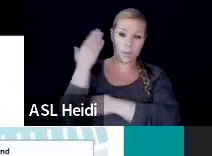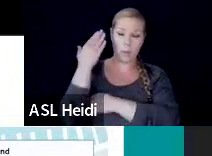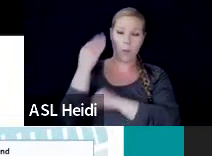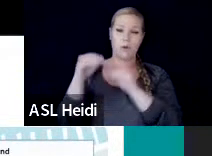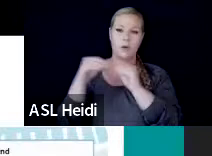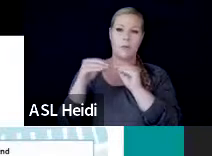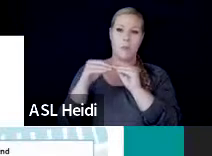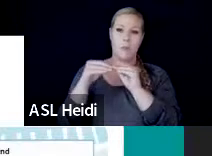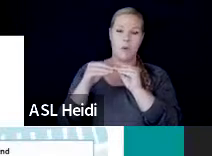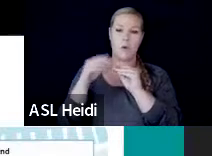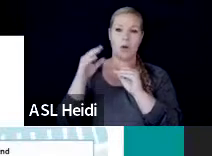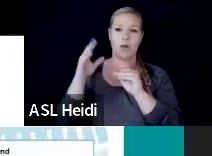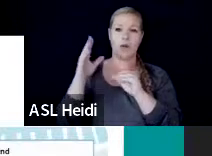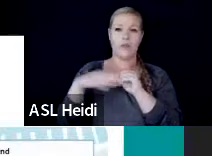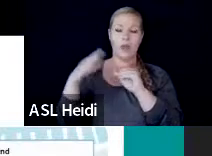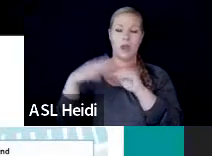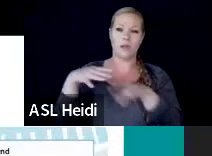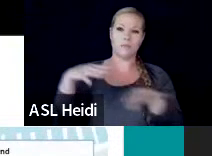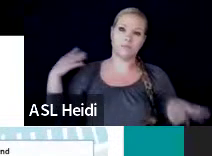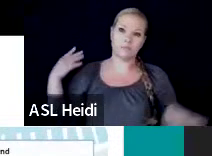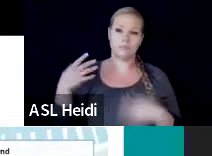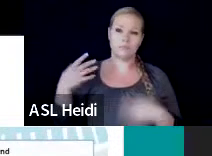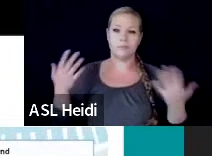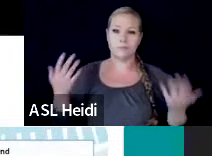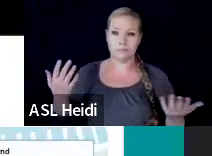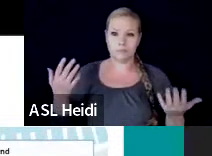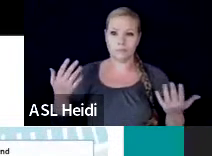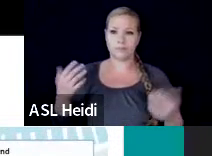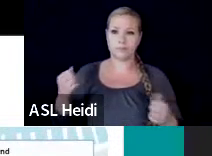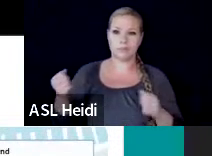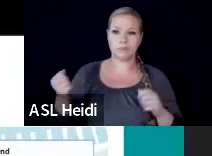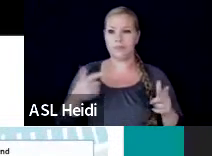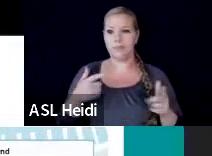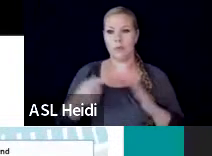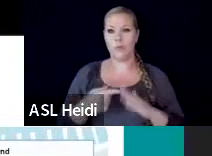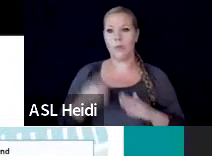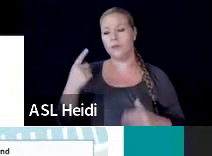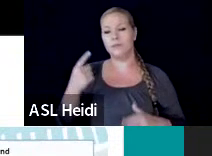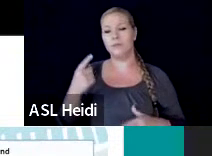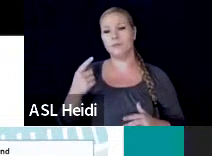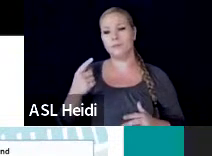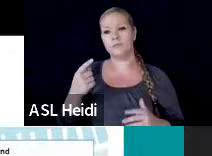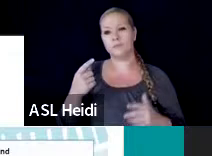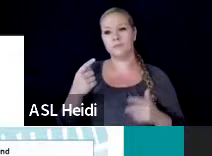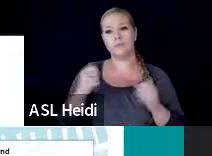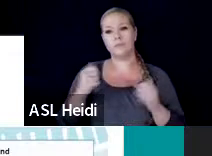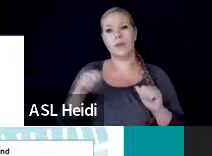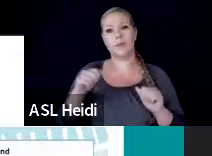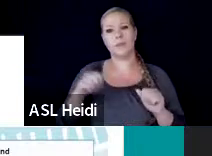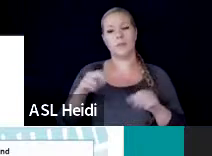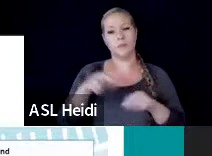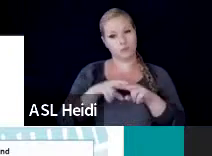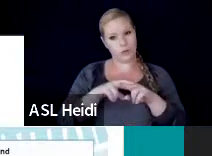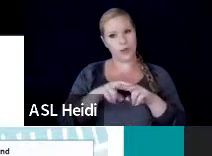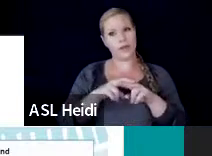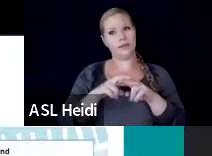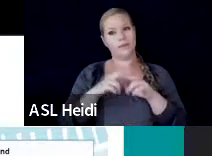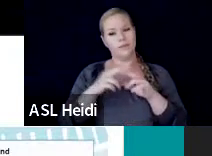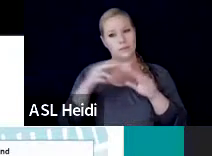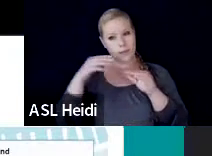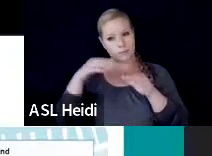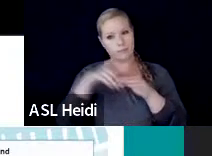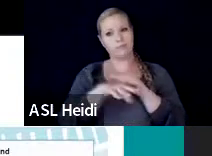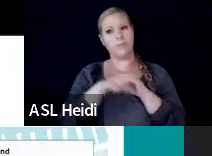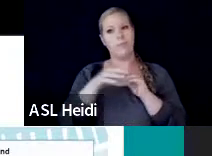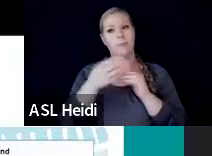the deadheading of trains, being able to access the very, very start of their runs or ending of the runs, the